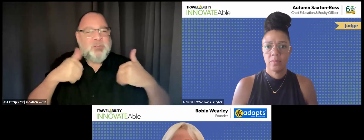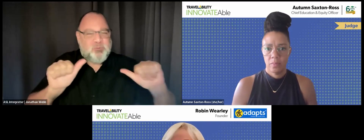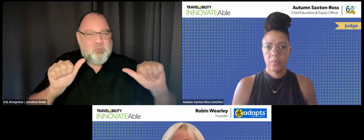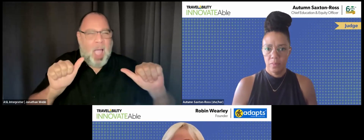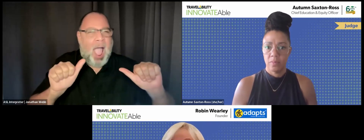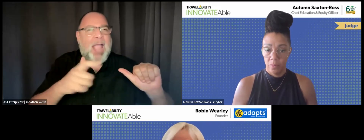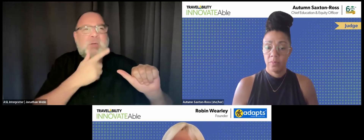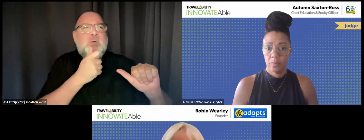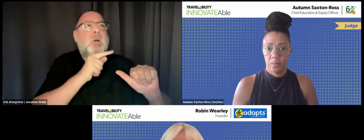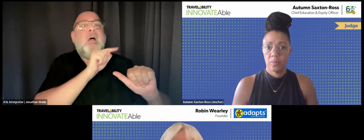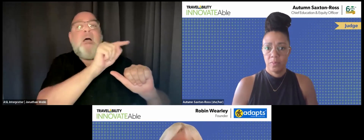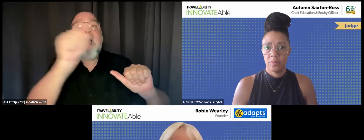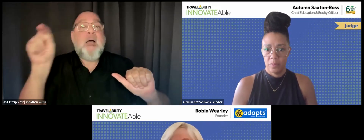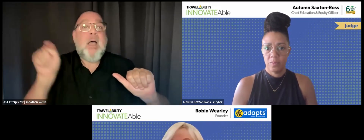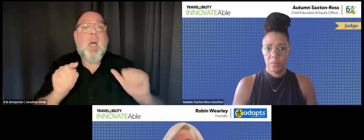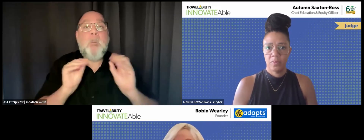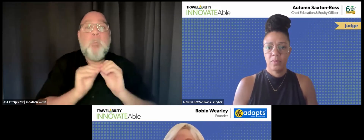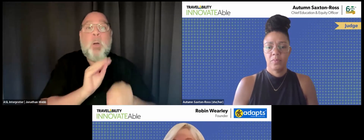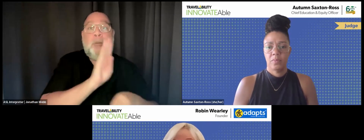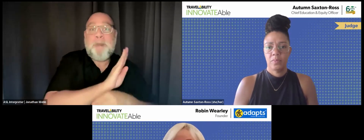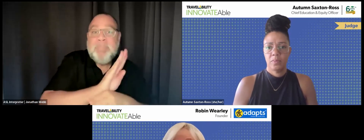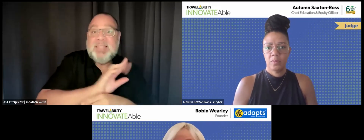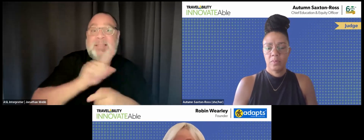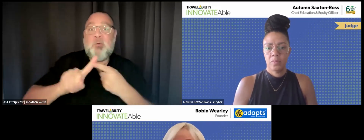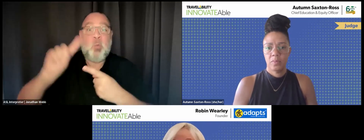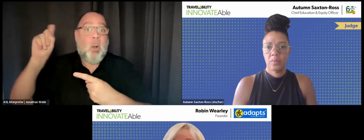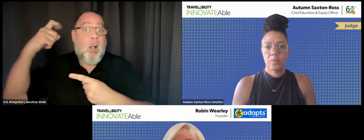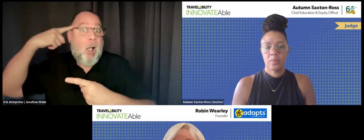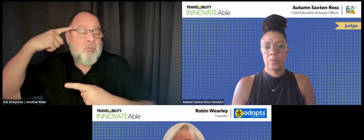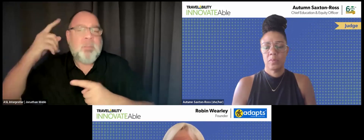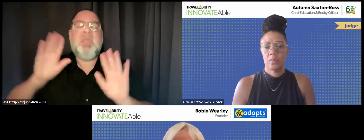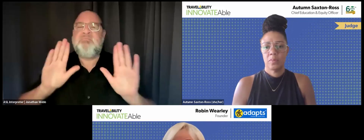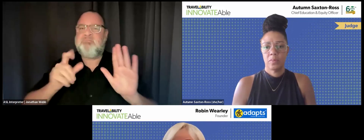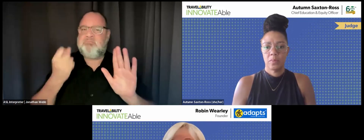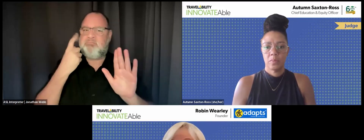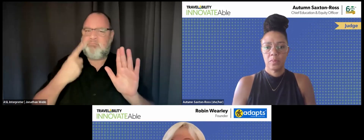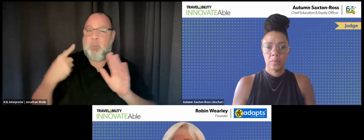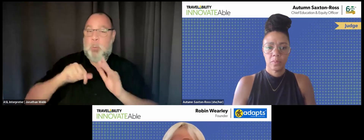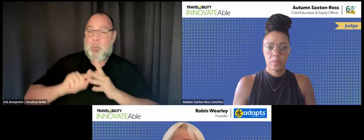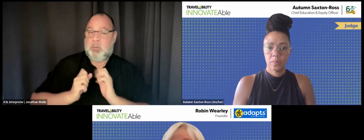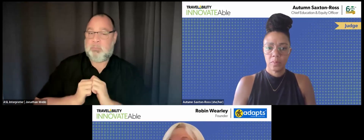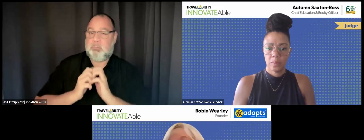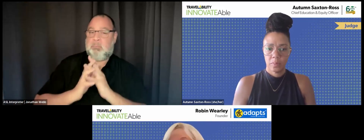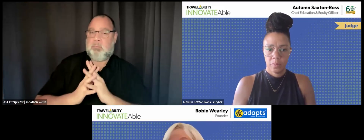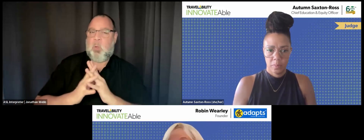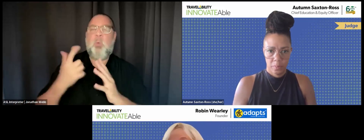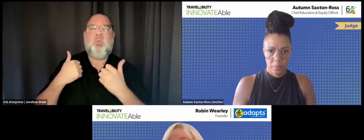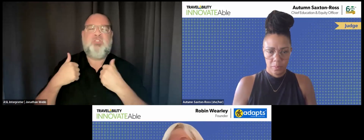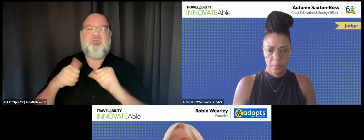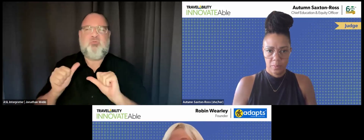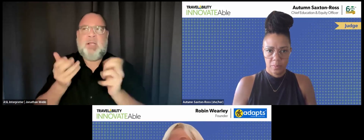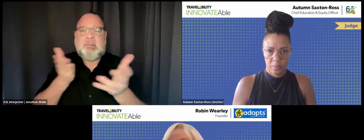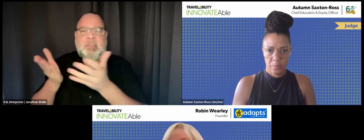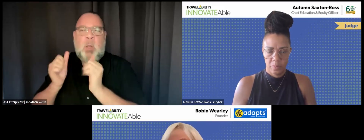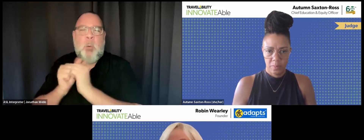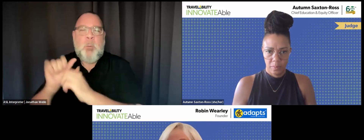into the B2G market. Initially, we started trying to get it marketed into the airlines, and then I